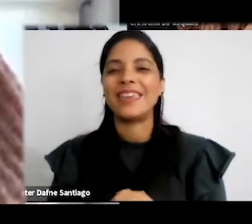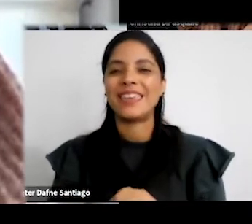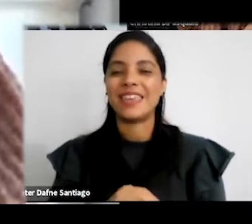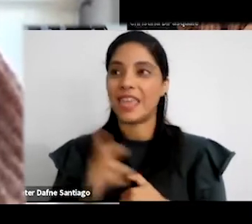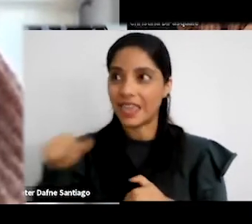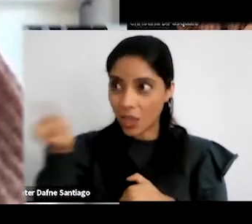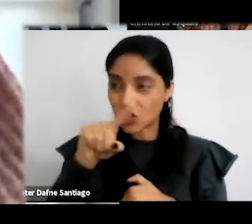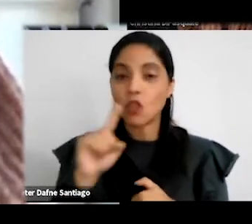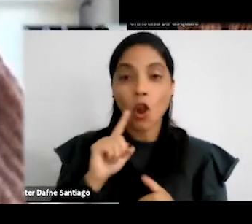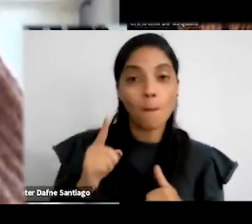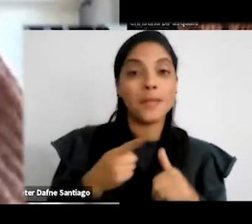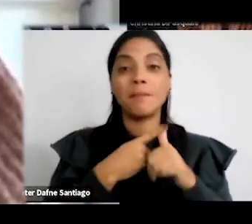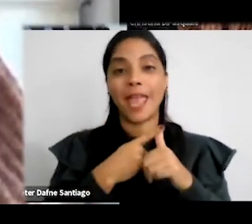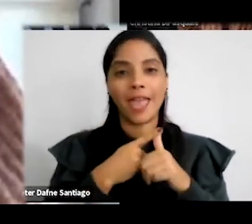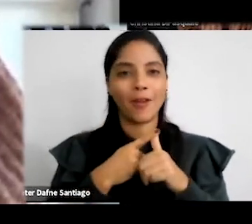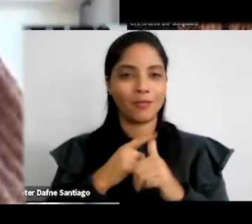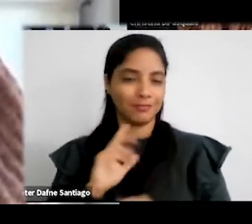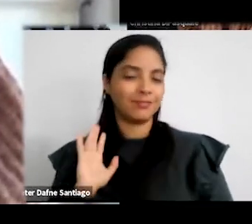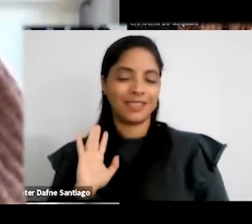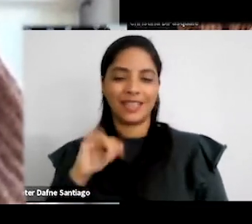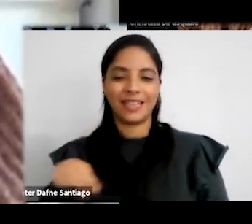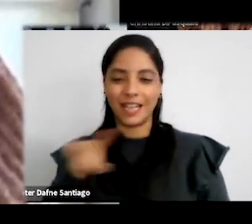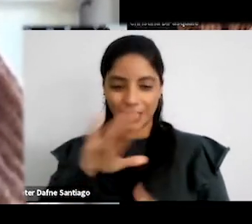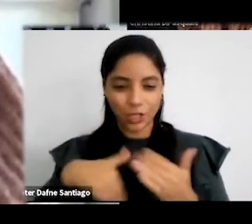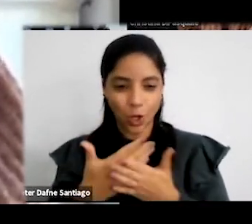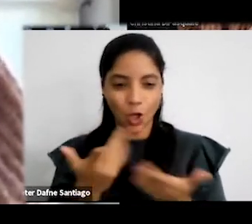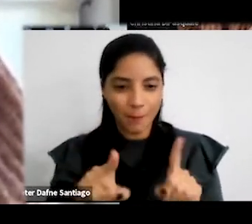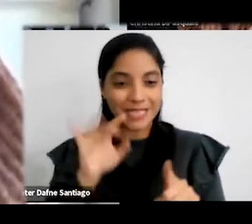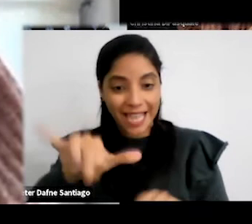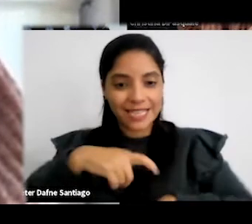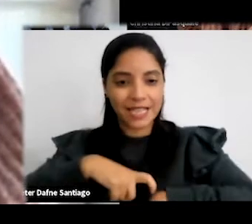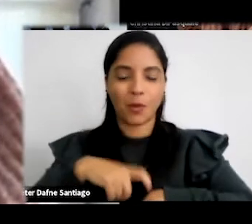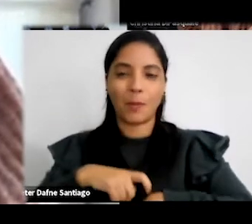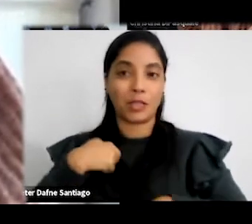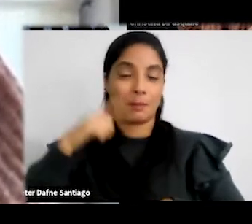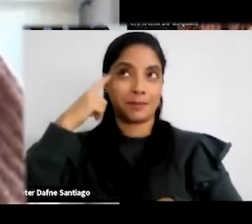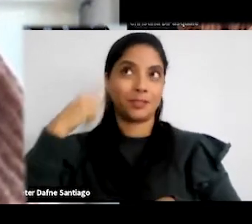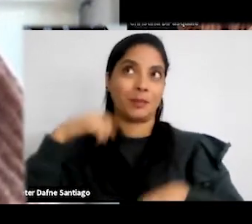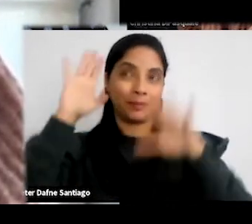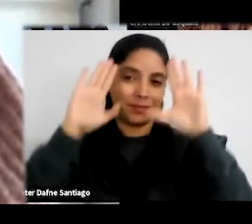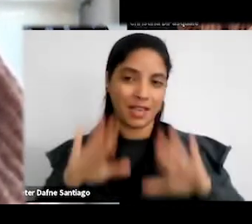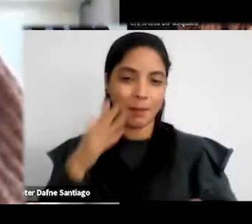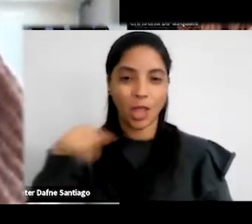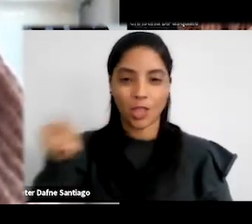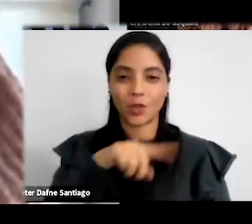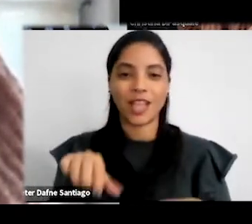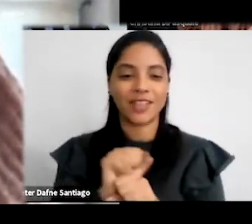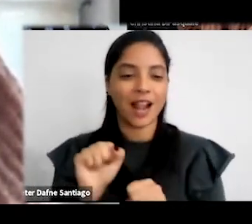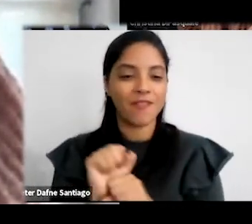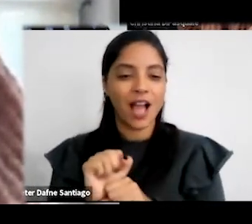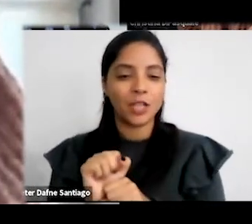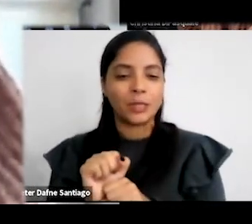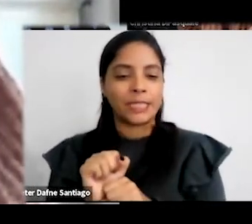subtitles, which was major in that time because they were working with what was